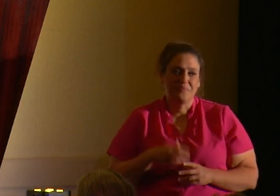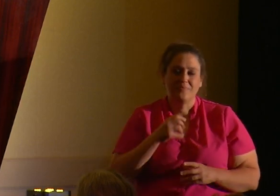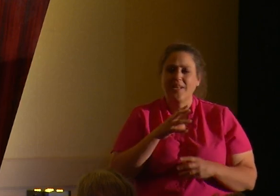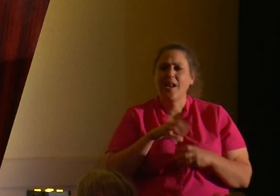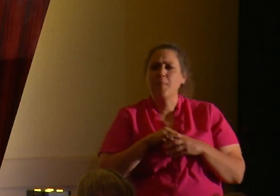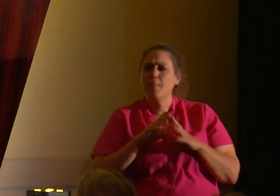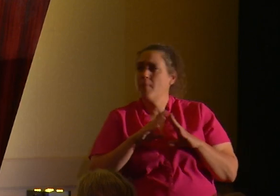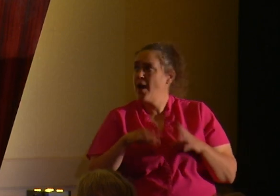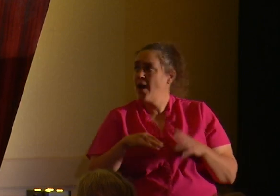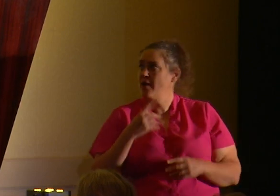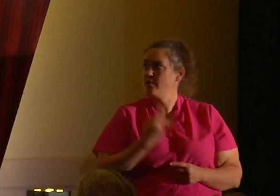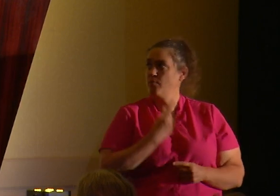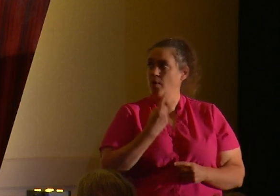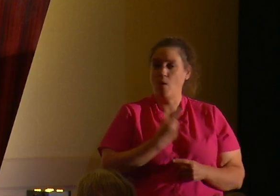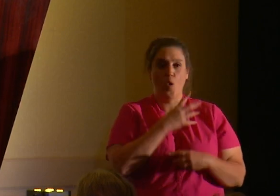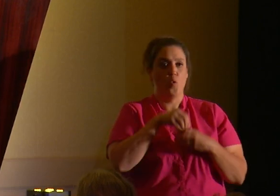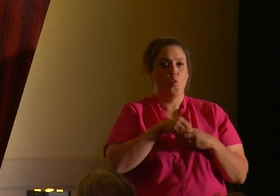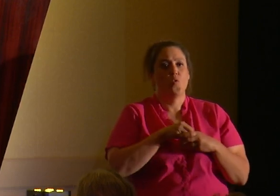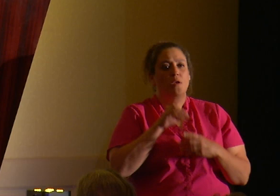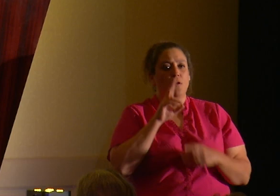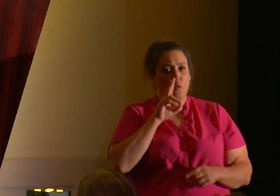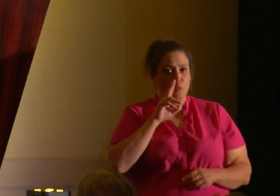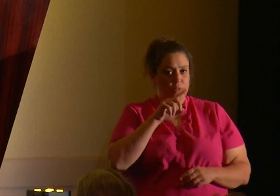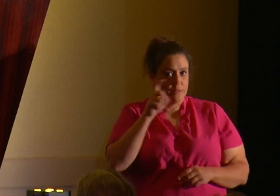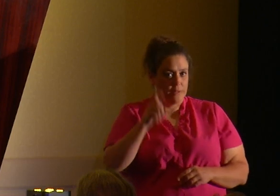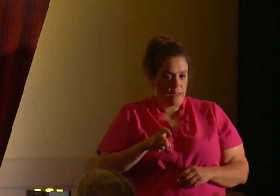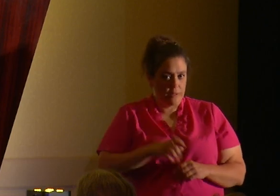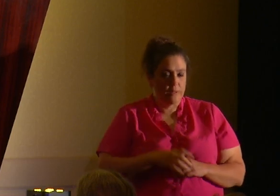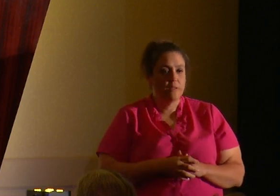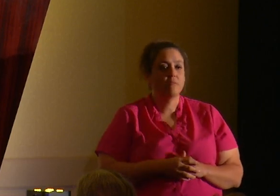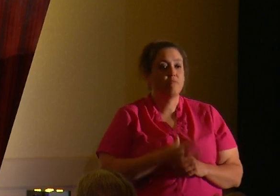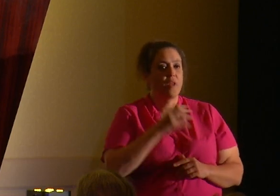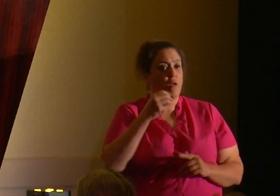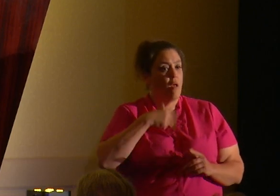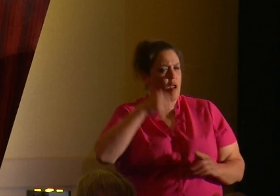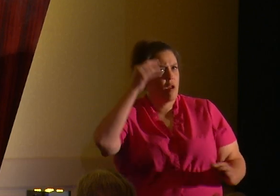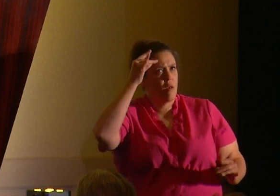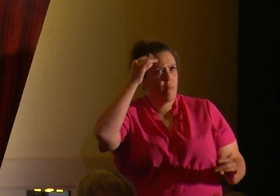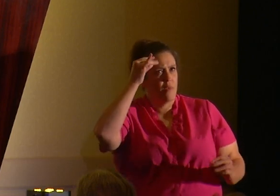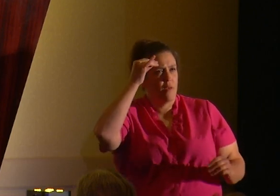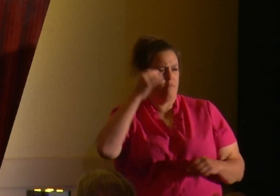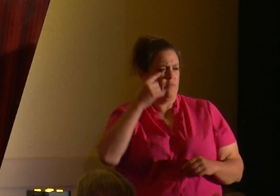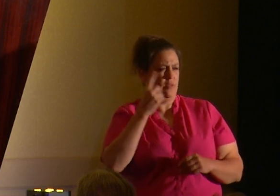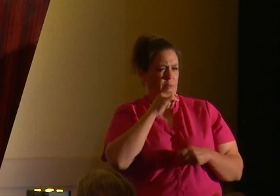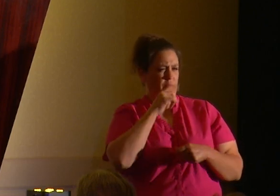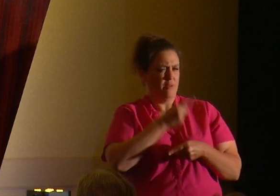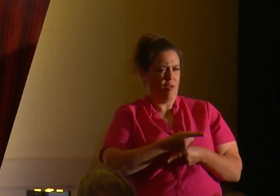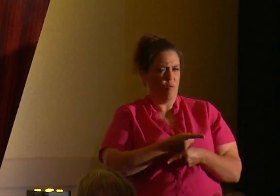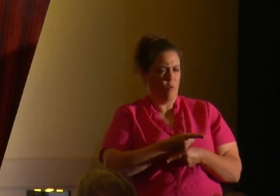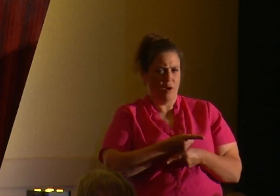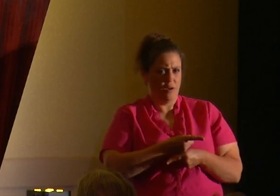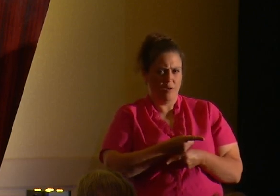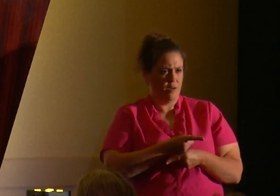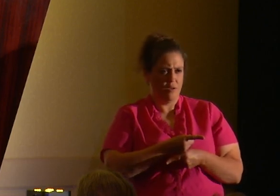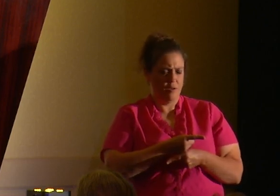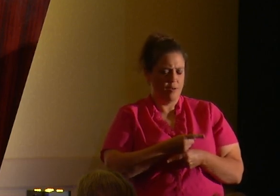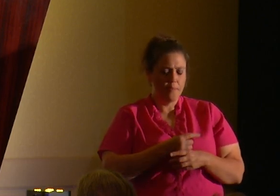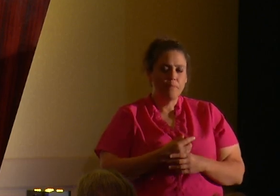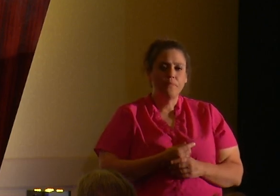by myself in Houston, Texas, and I'm thinking something's not right.